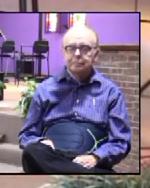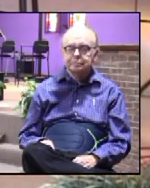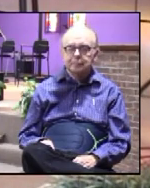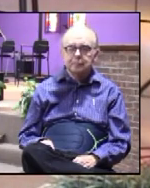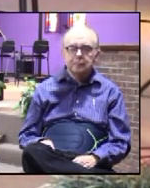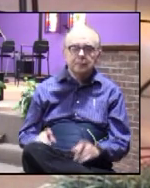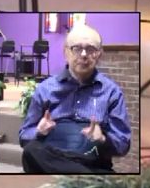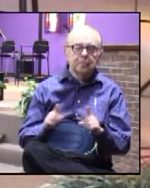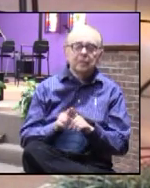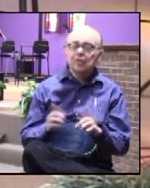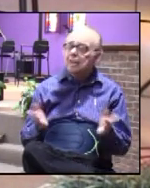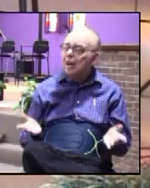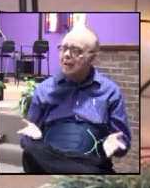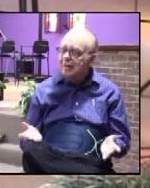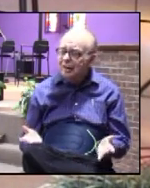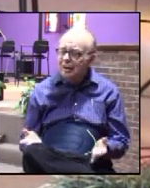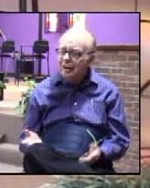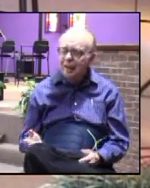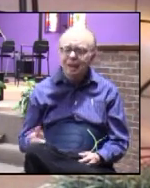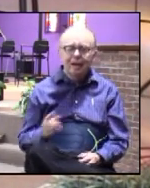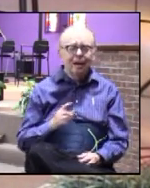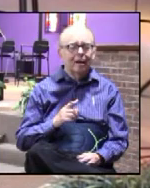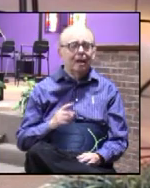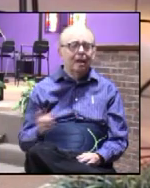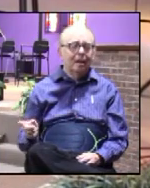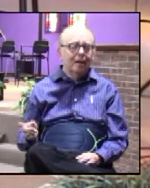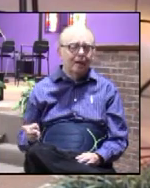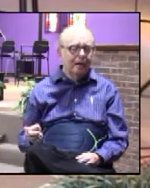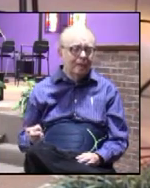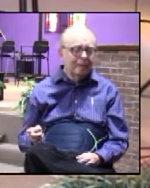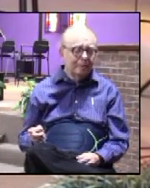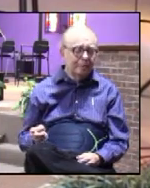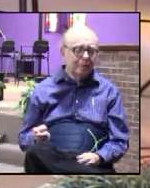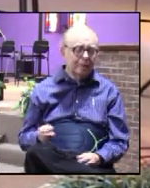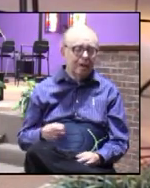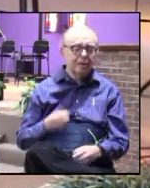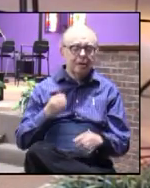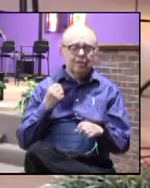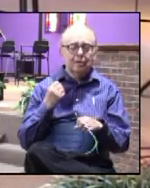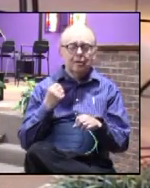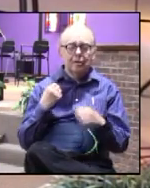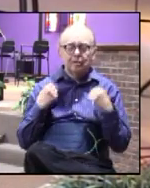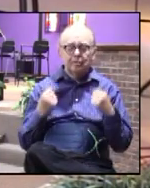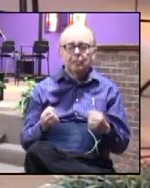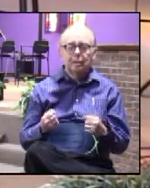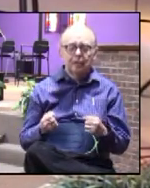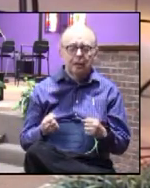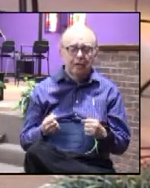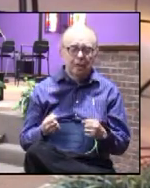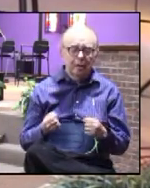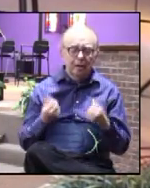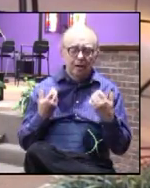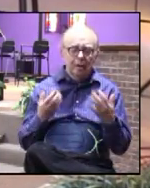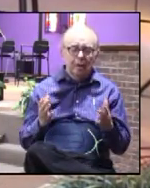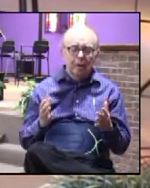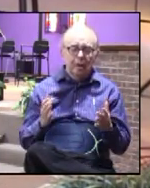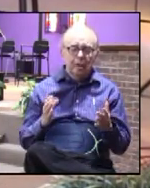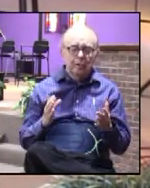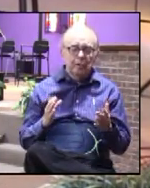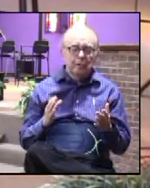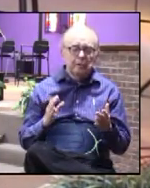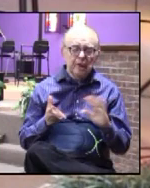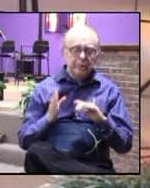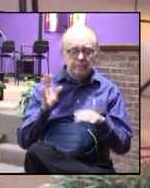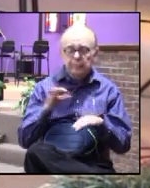It's like, those aren't concrete, dude. And I said, but you know, I don't want to mess up with your feet, you